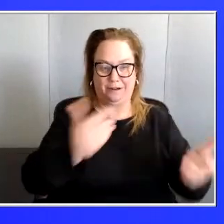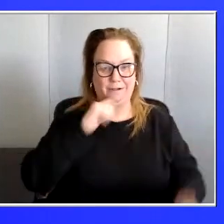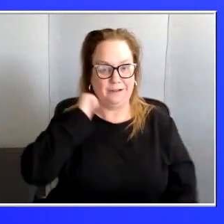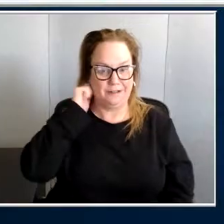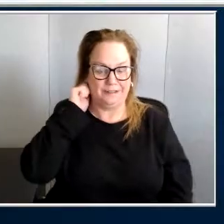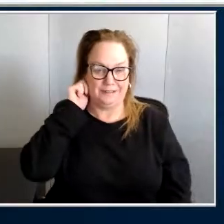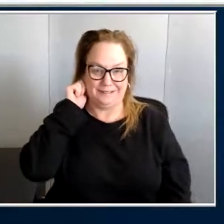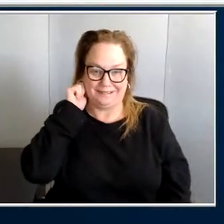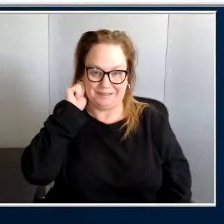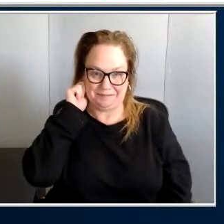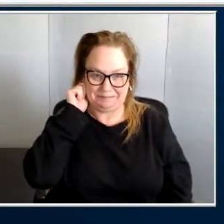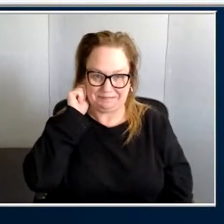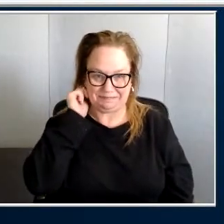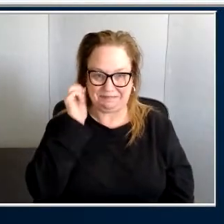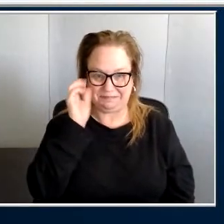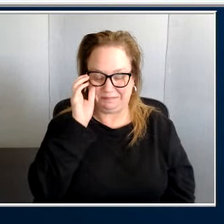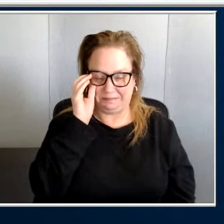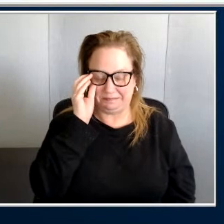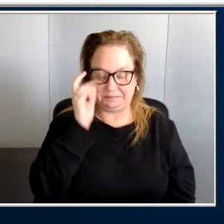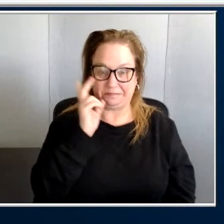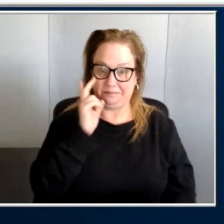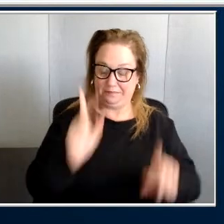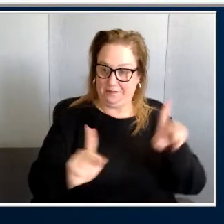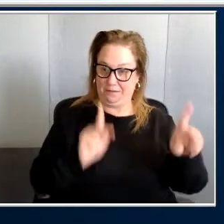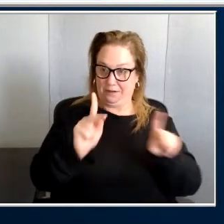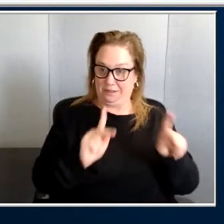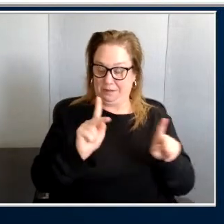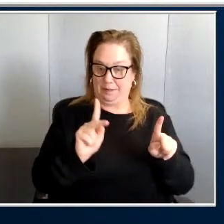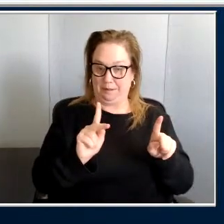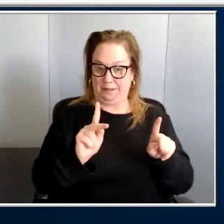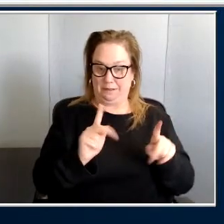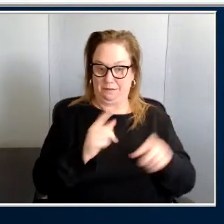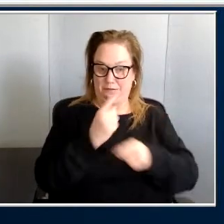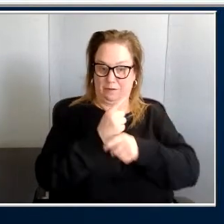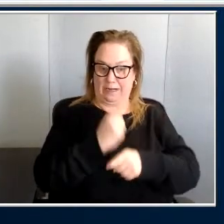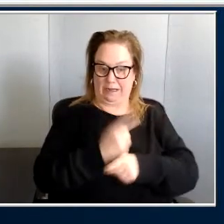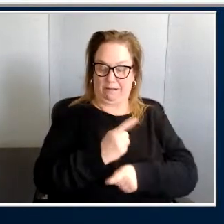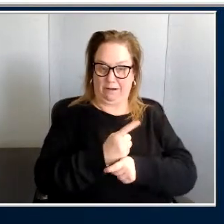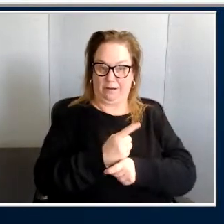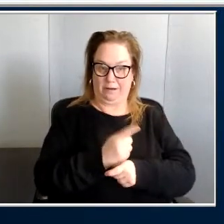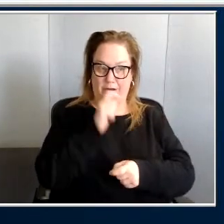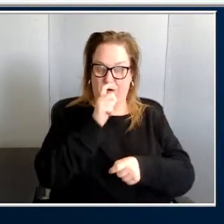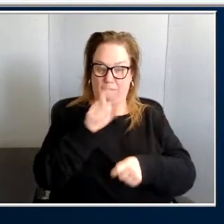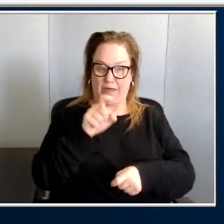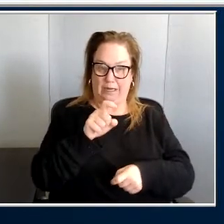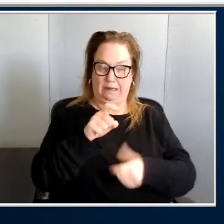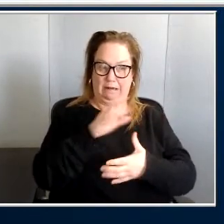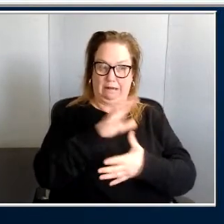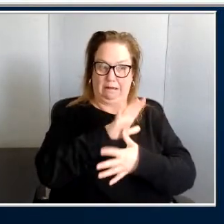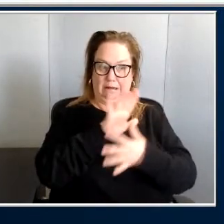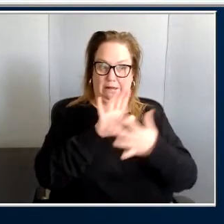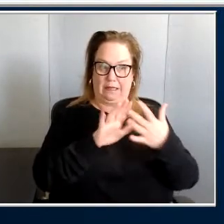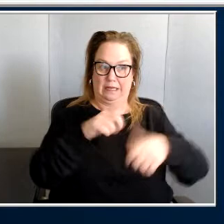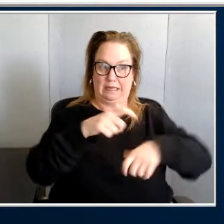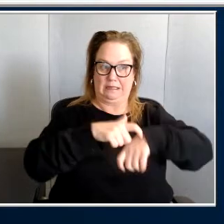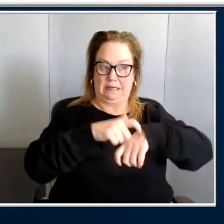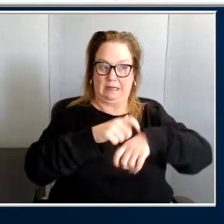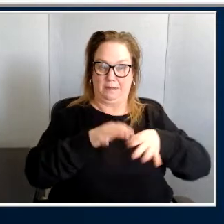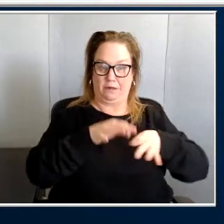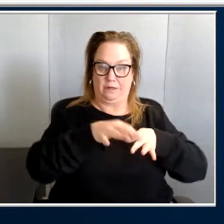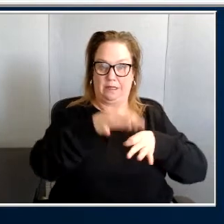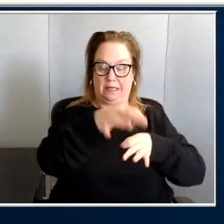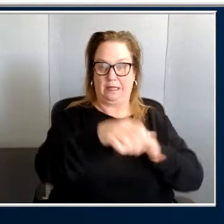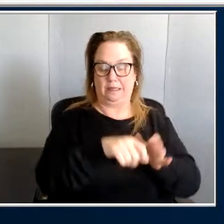And have you seen people, do you see people regularly, I guess, who don't meet those marks in that time frame and they're delayed a little bit?